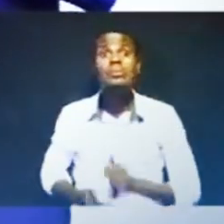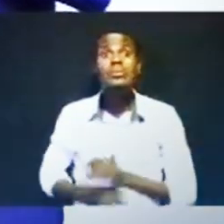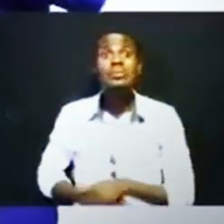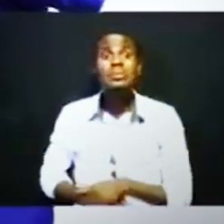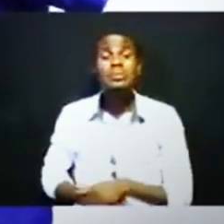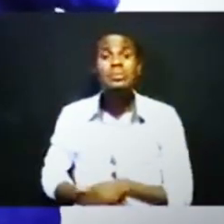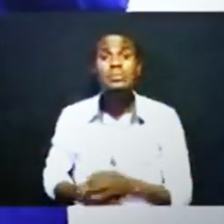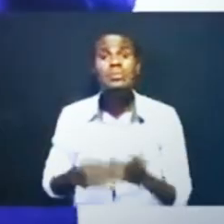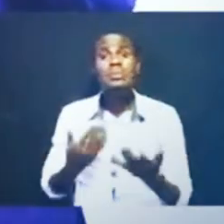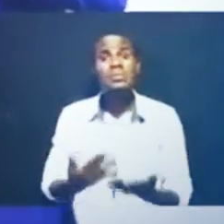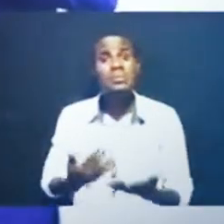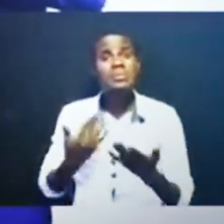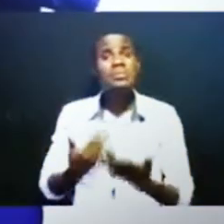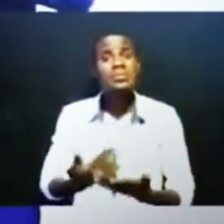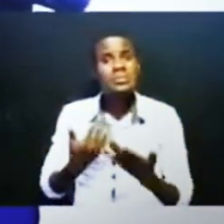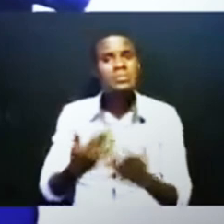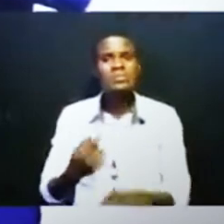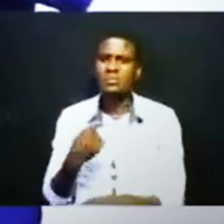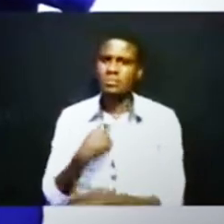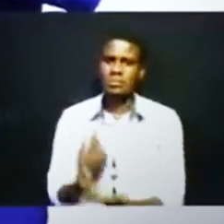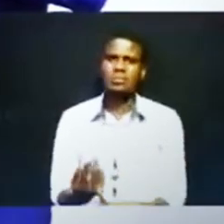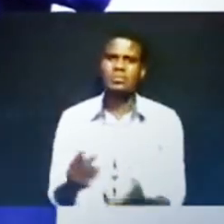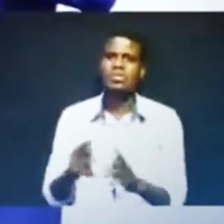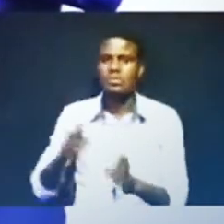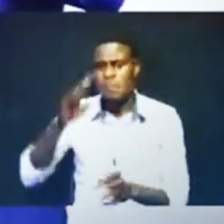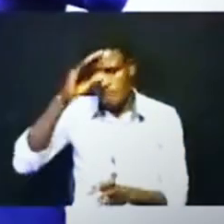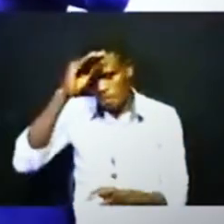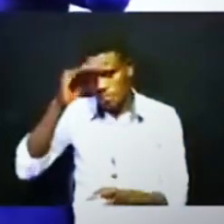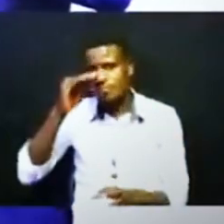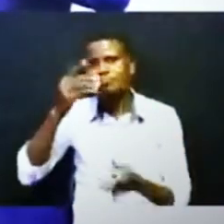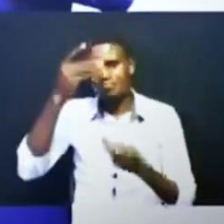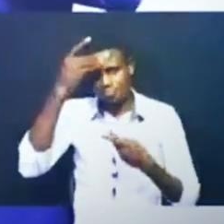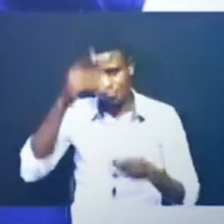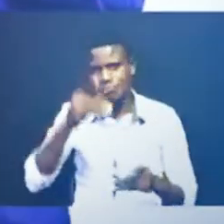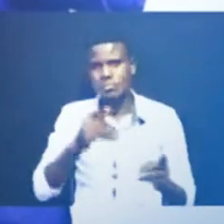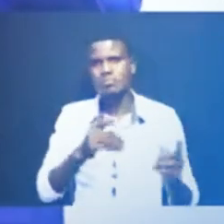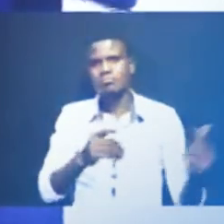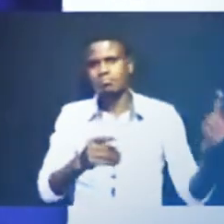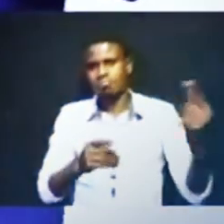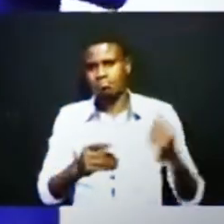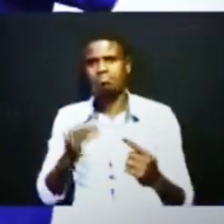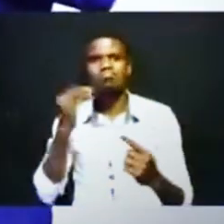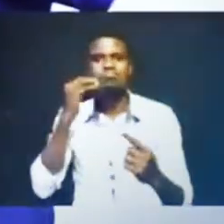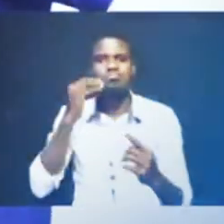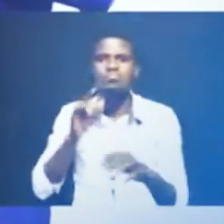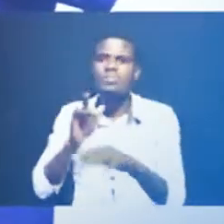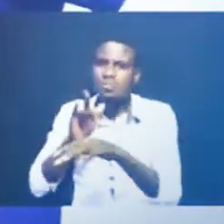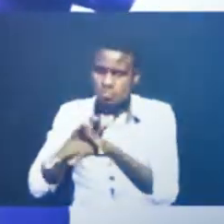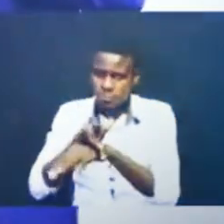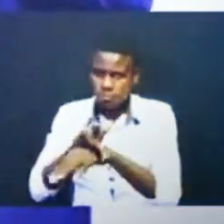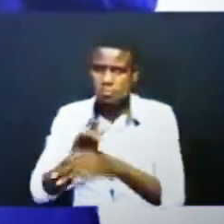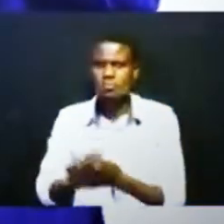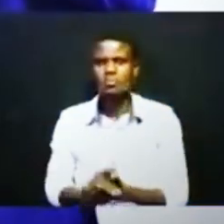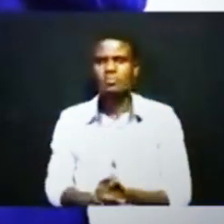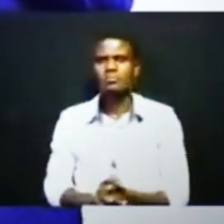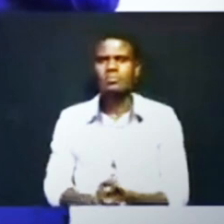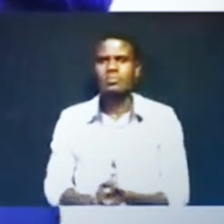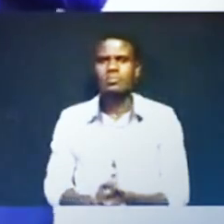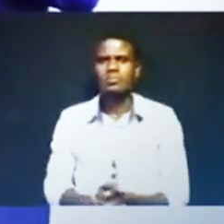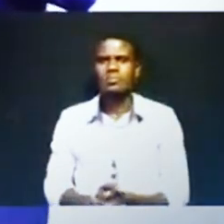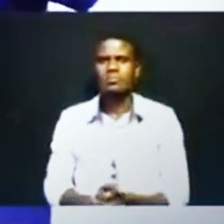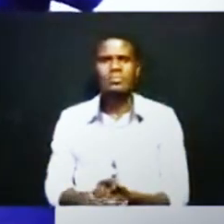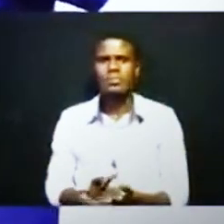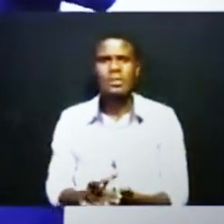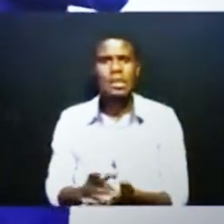here no be sleep." So he decided to be coming home early. To a night, being said, "Fidia, or be fi entem." Drunken people are